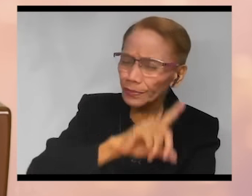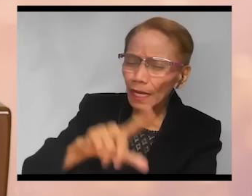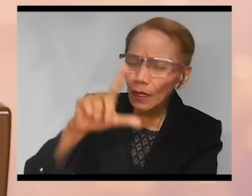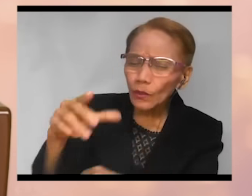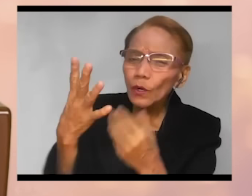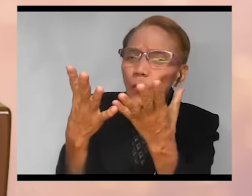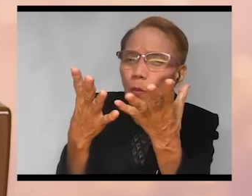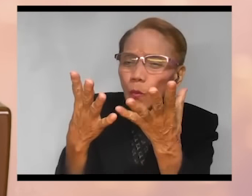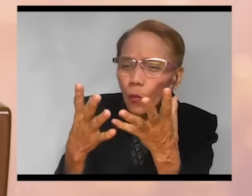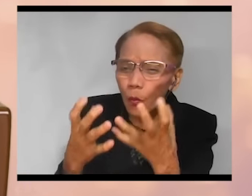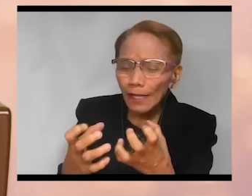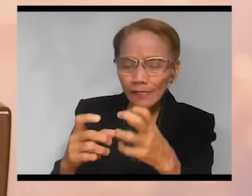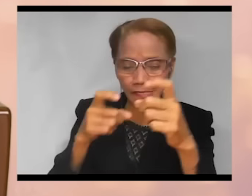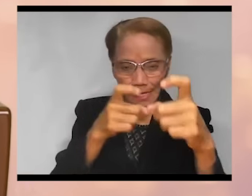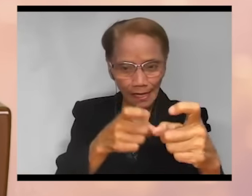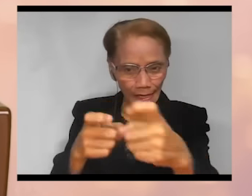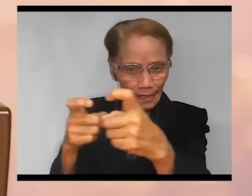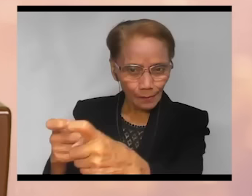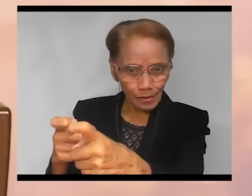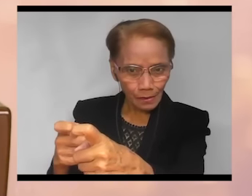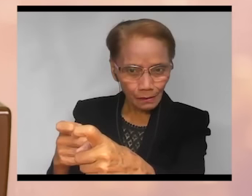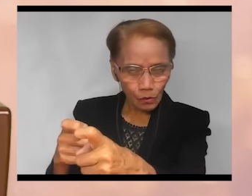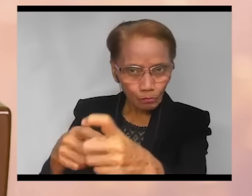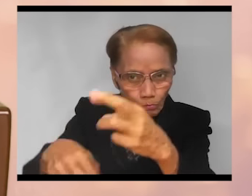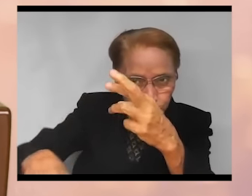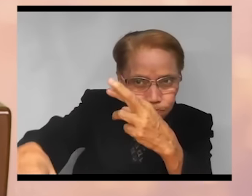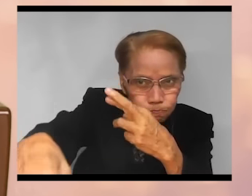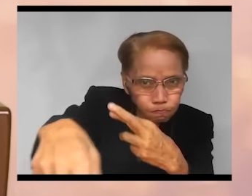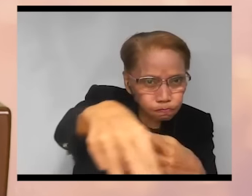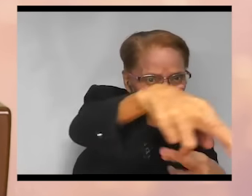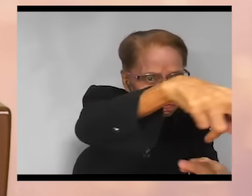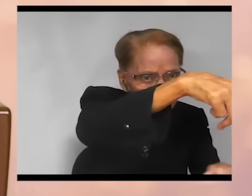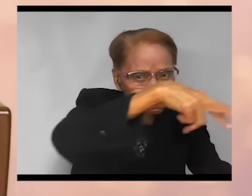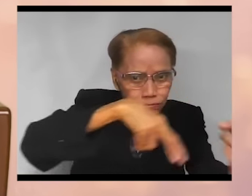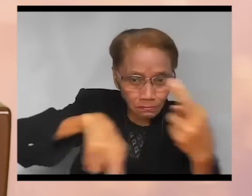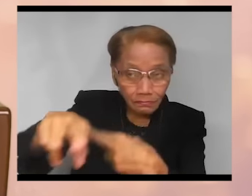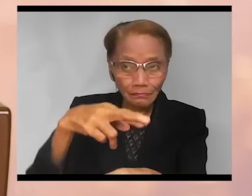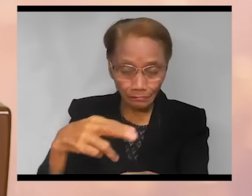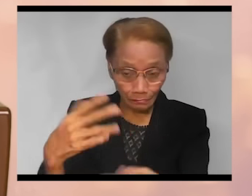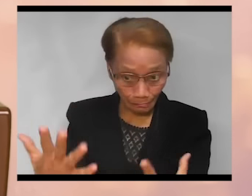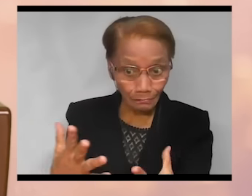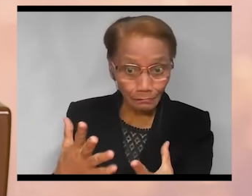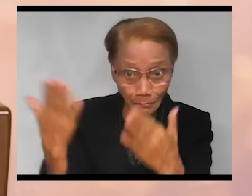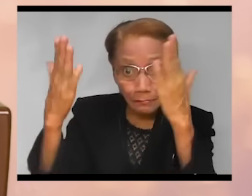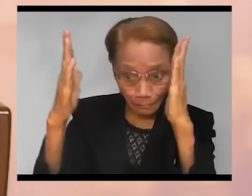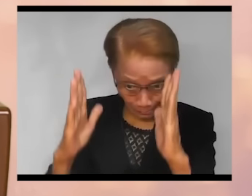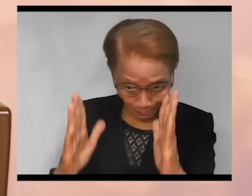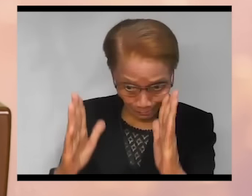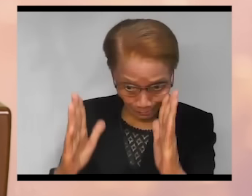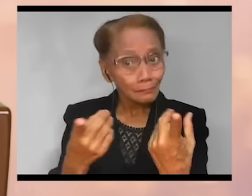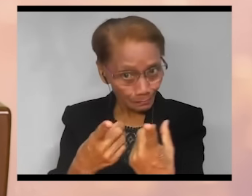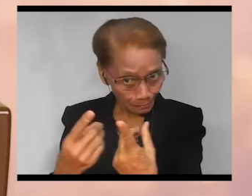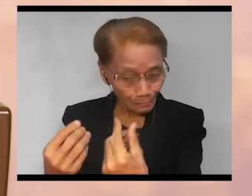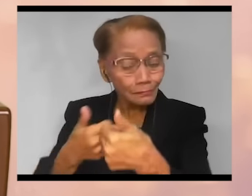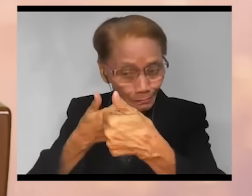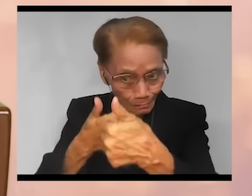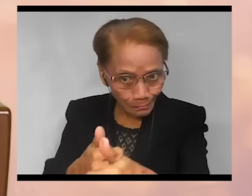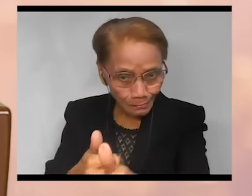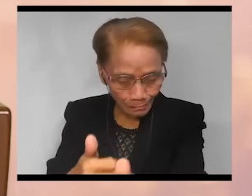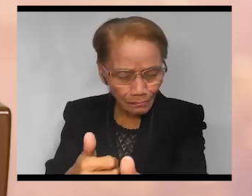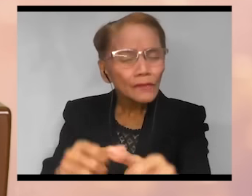who wants gifts to circulate. And the servant did as instructed.